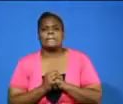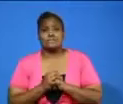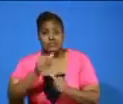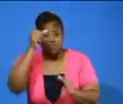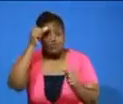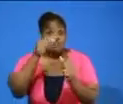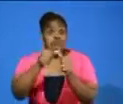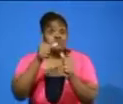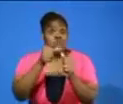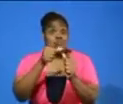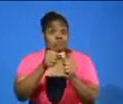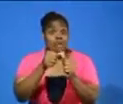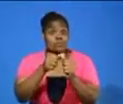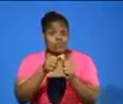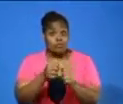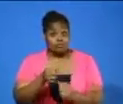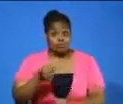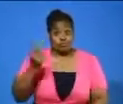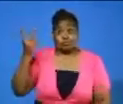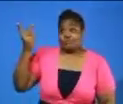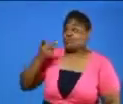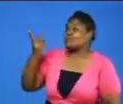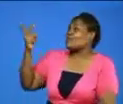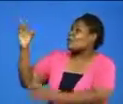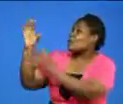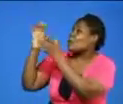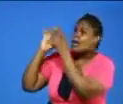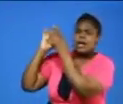Remember when you and God had this